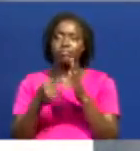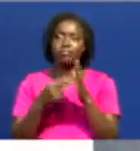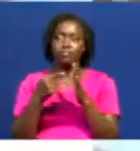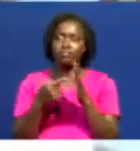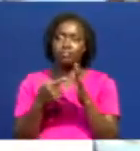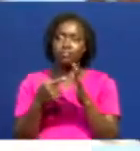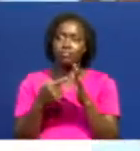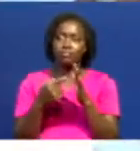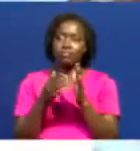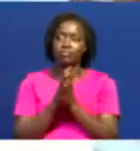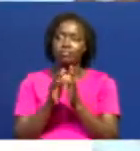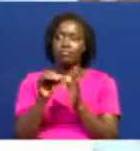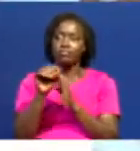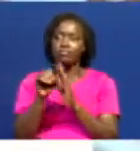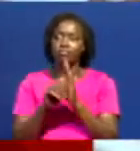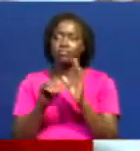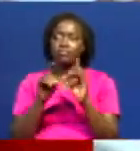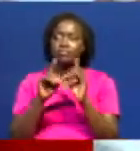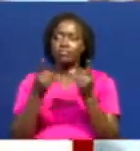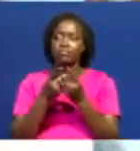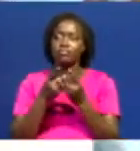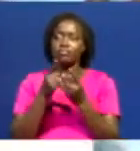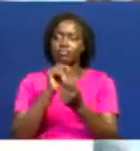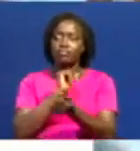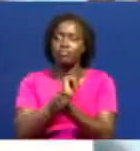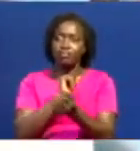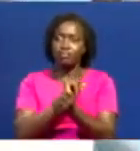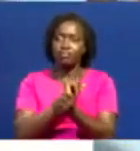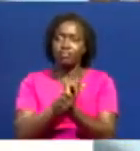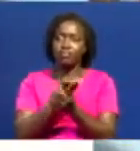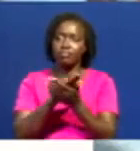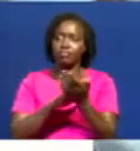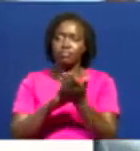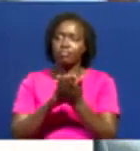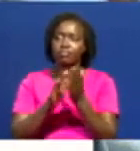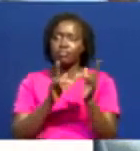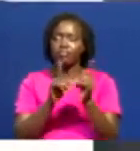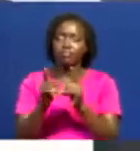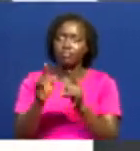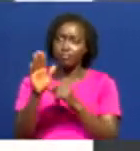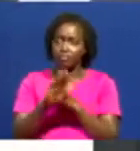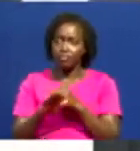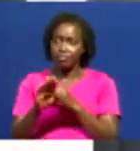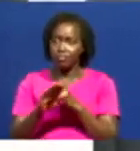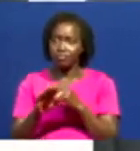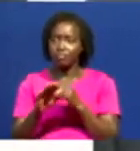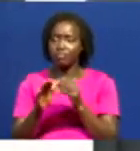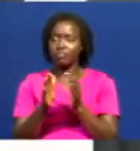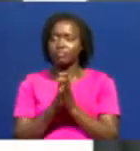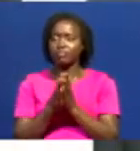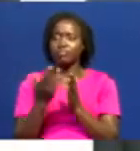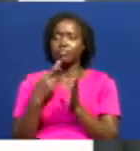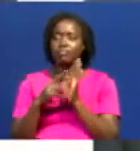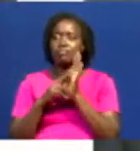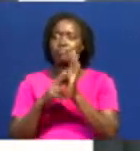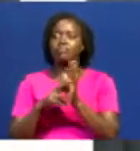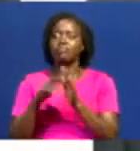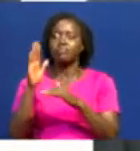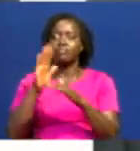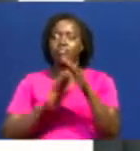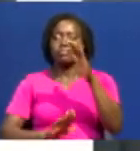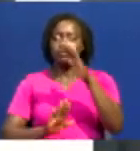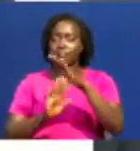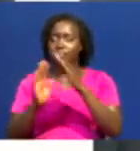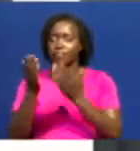Industrialization and the State Department for Correctional Services established a common platform. We are playing our role in the bottom-up